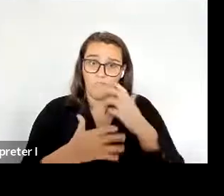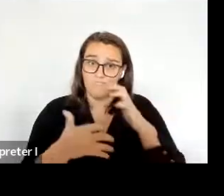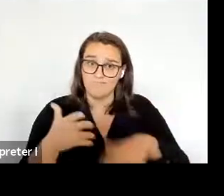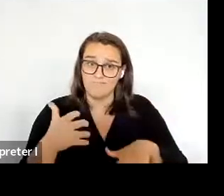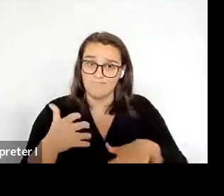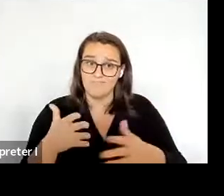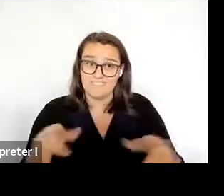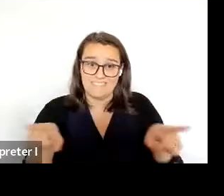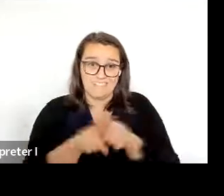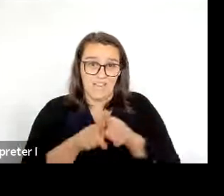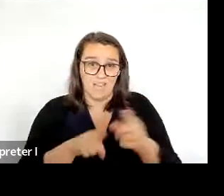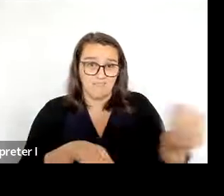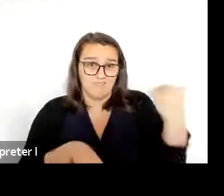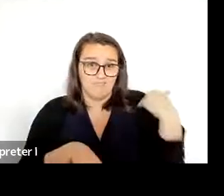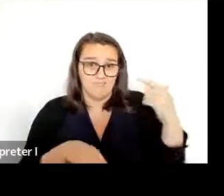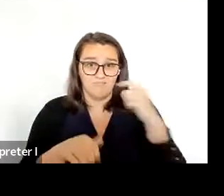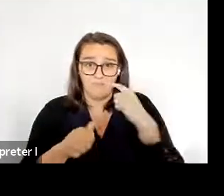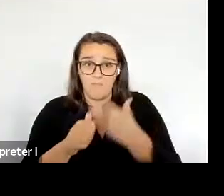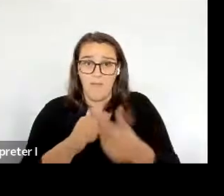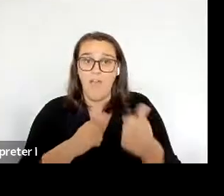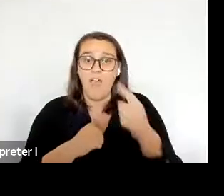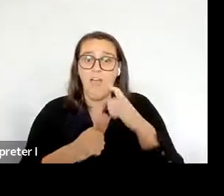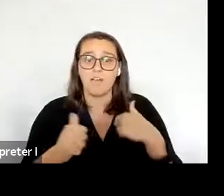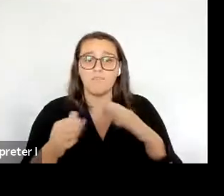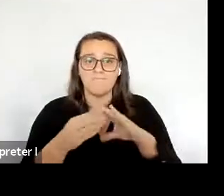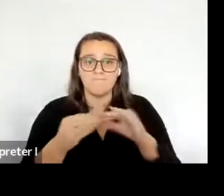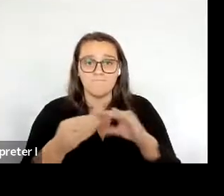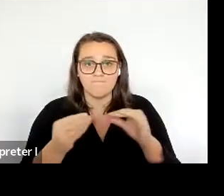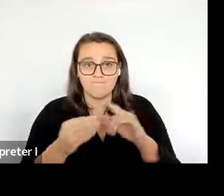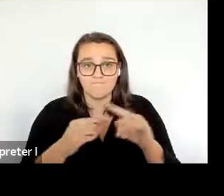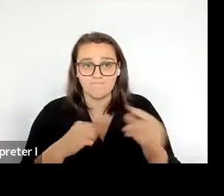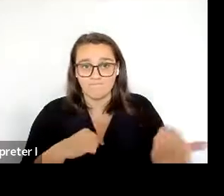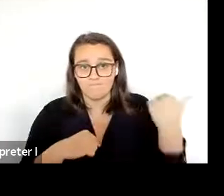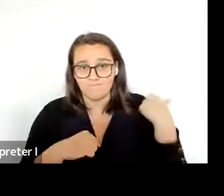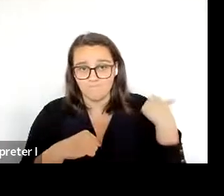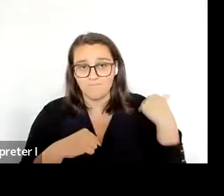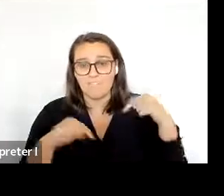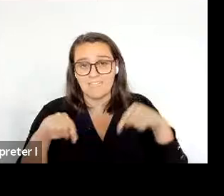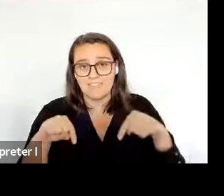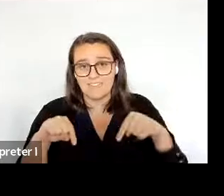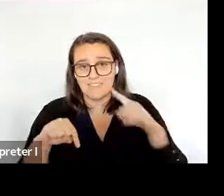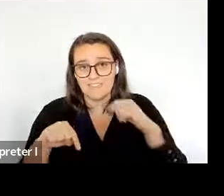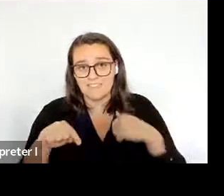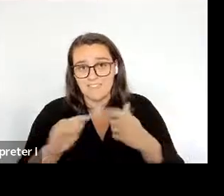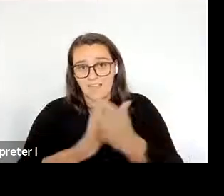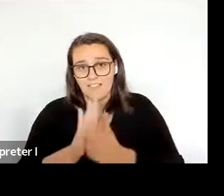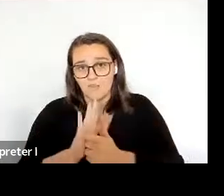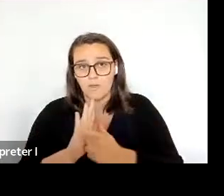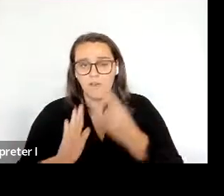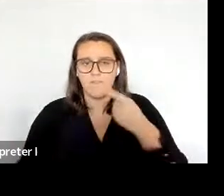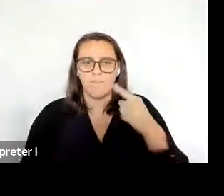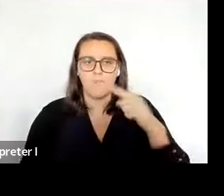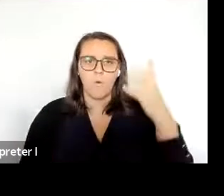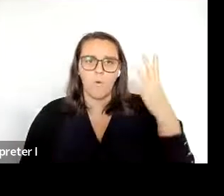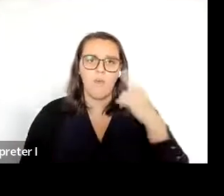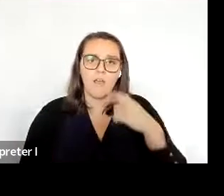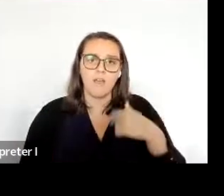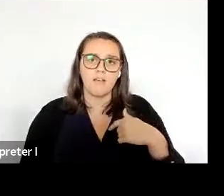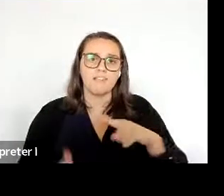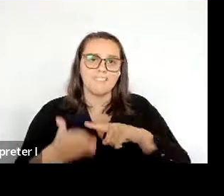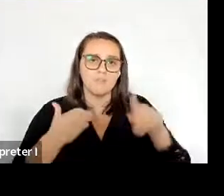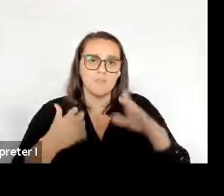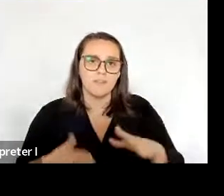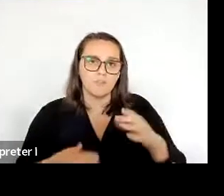it last time. As I noted when we passed these bills earlier, this legislation ensures that the Inspector General can continue